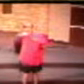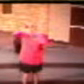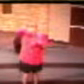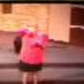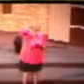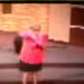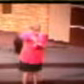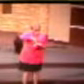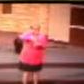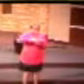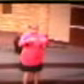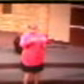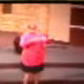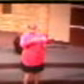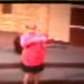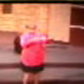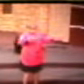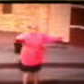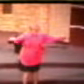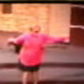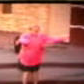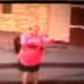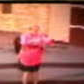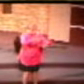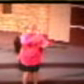crossing over into Juarez.